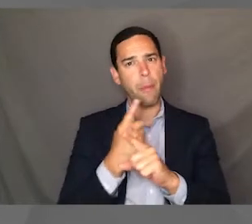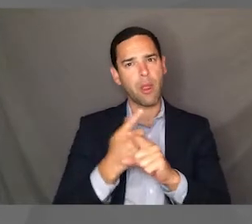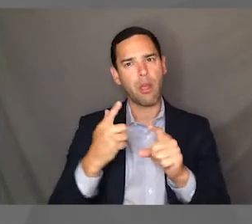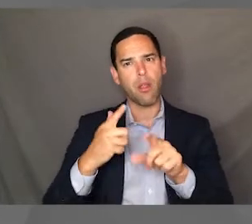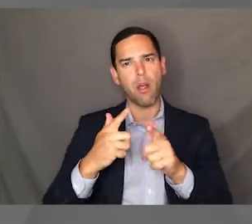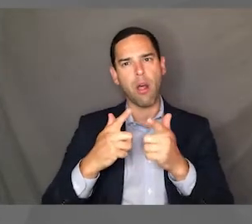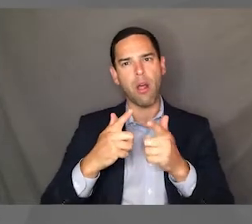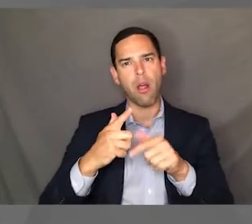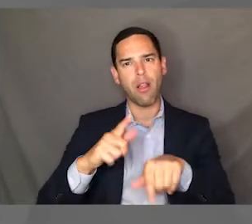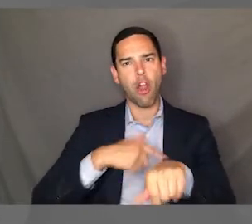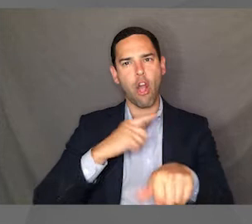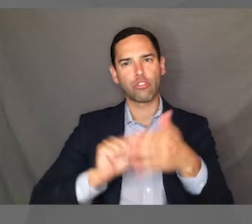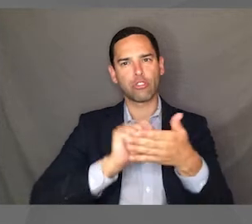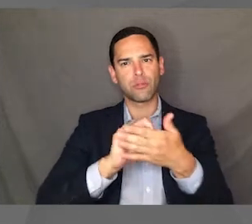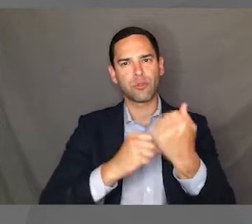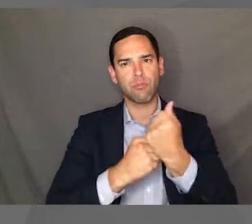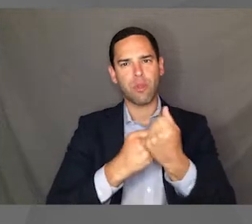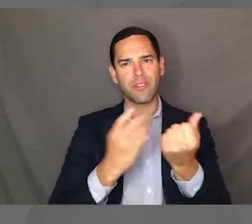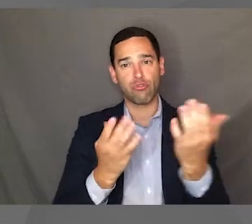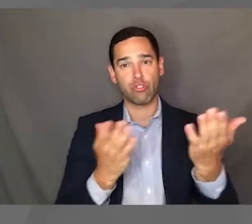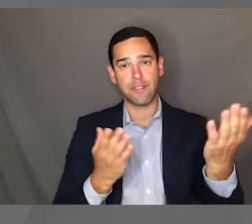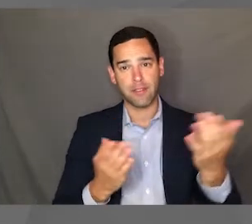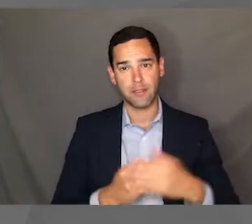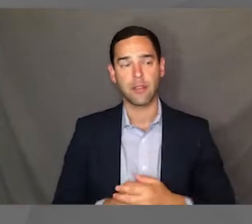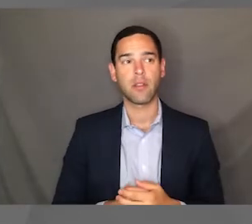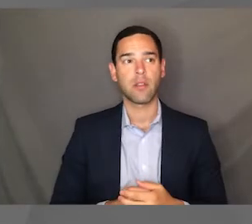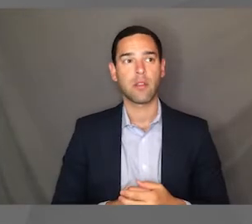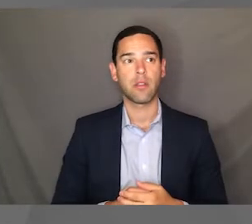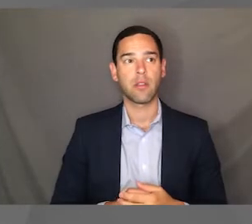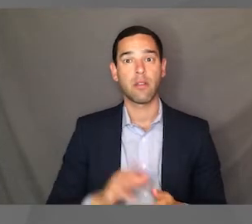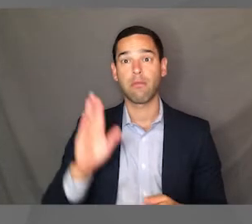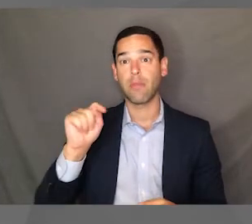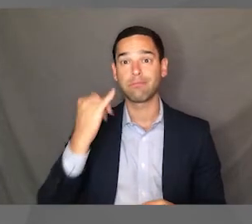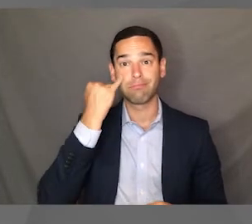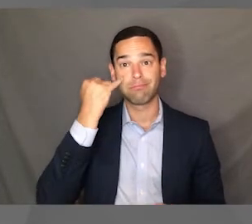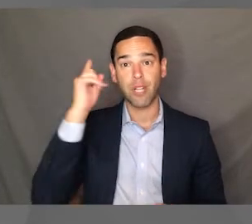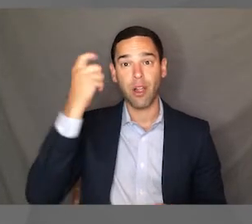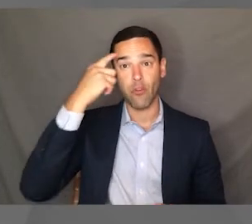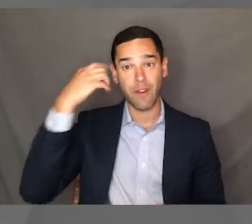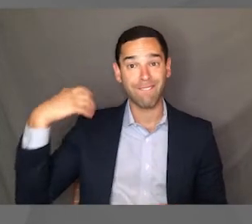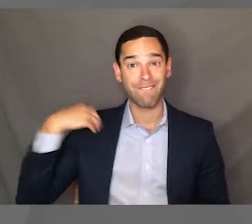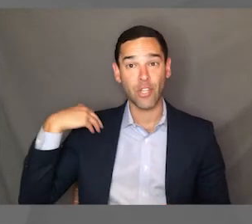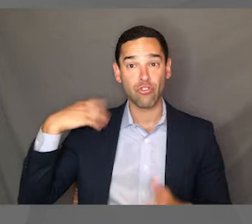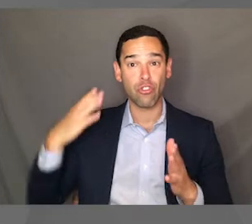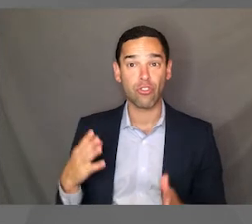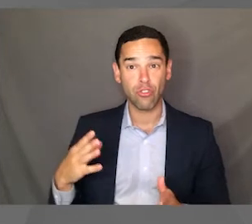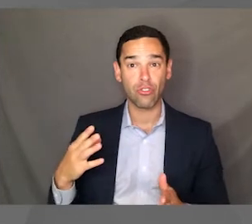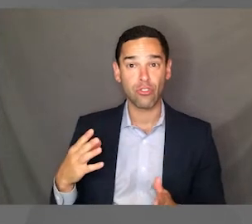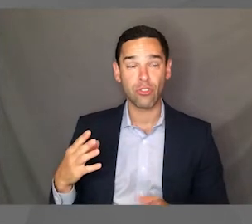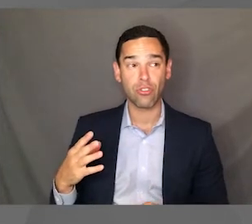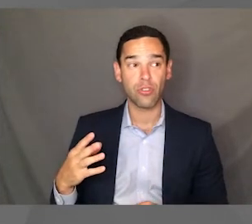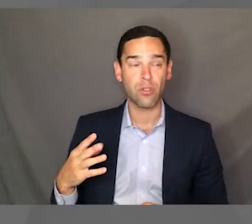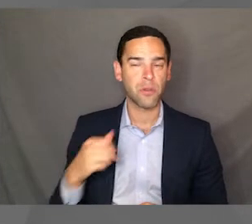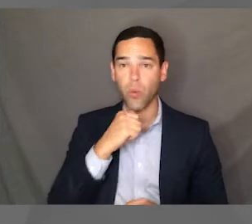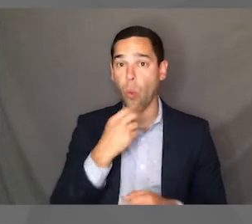services. However, if the government officials do not recognize that they're not using